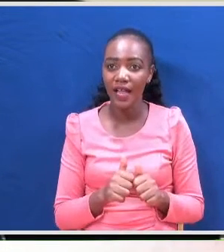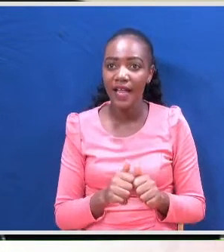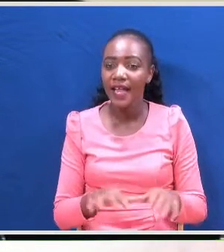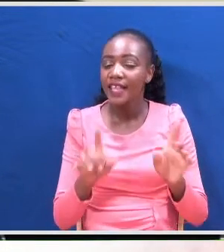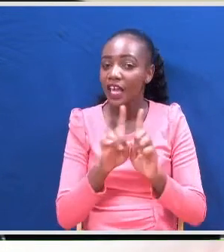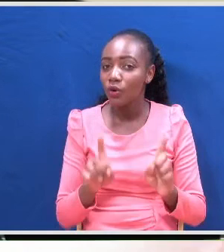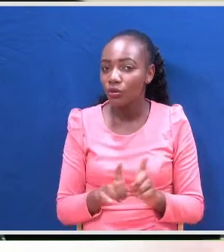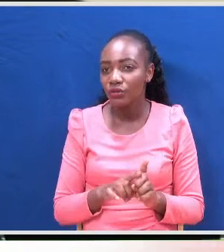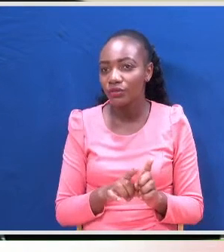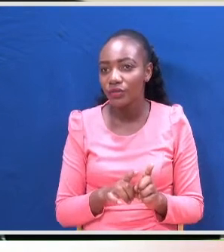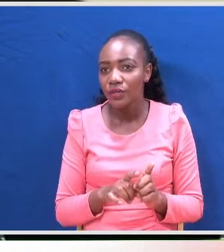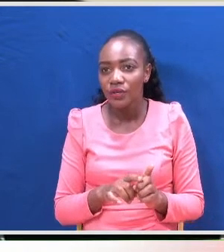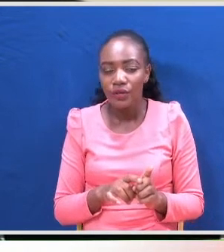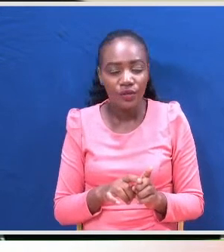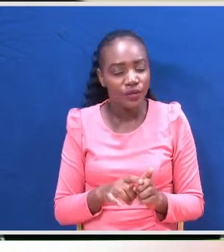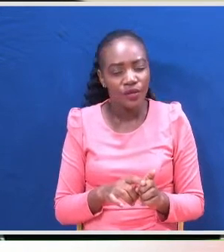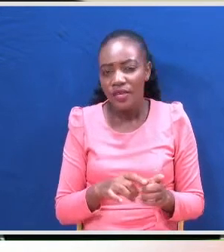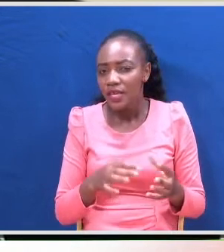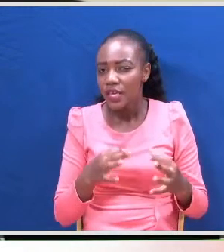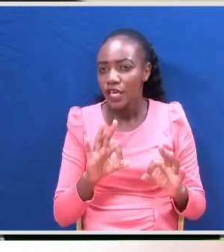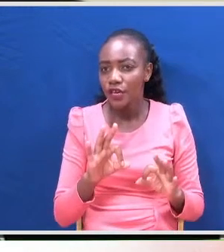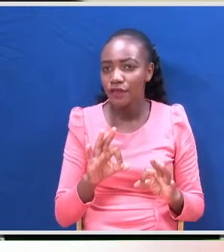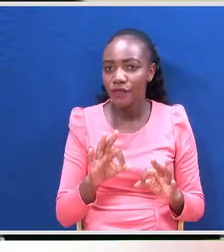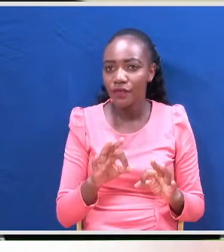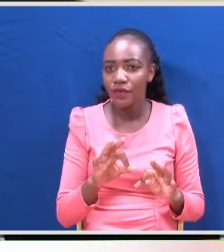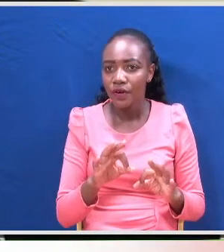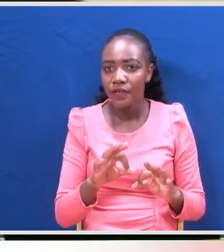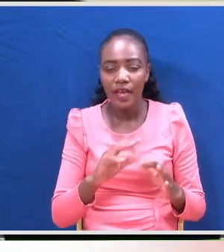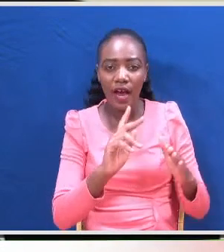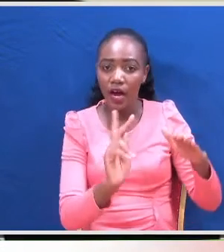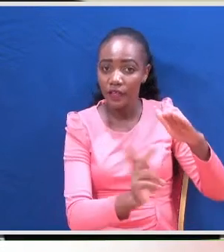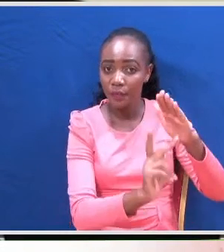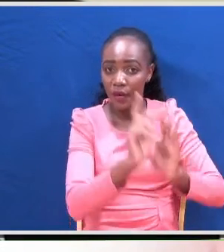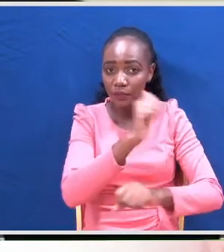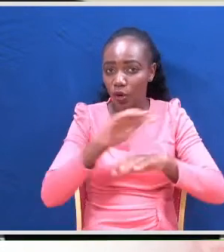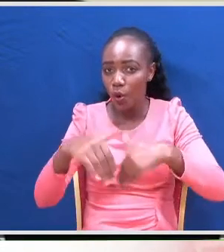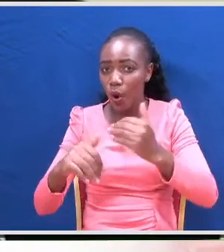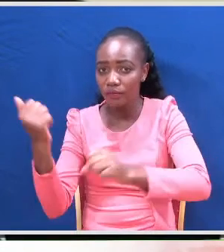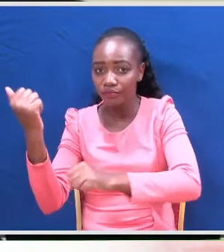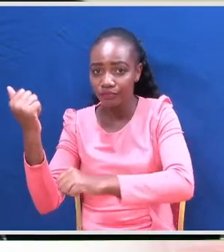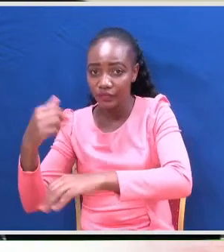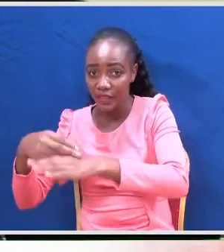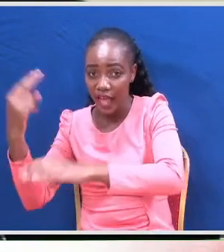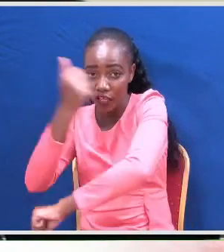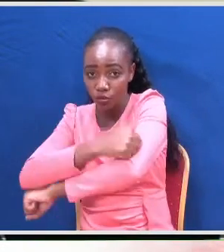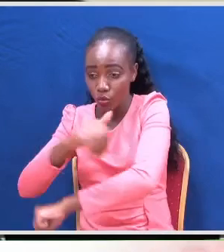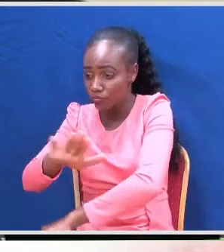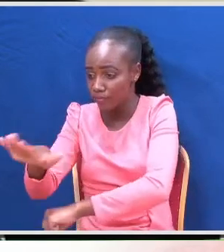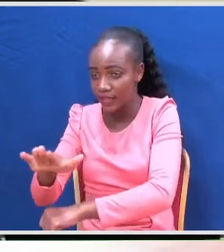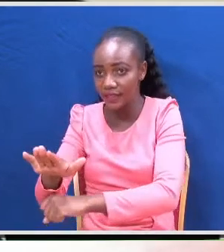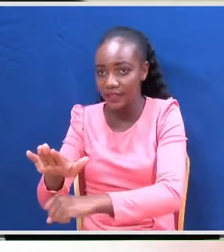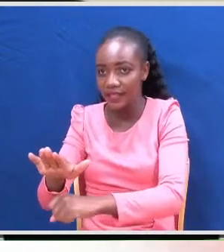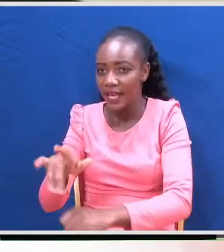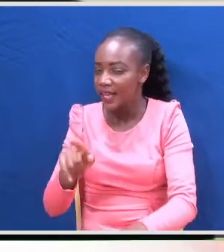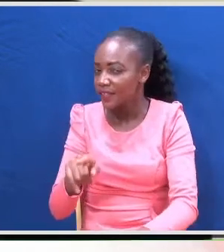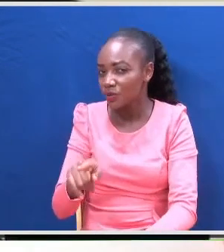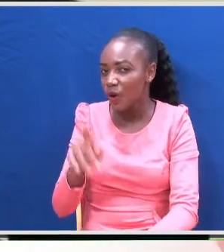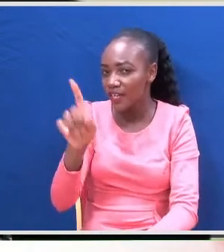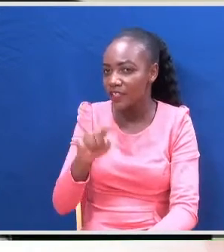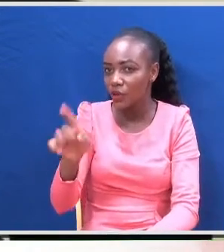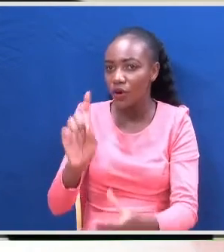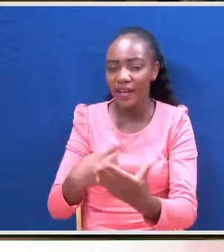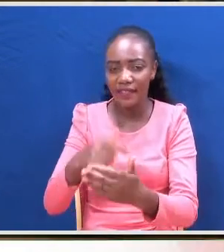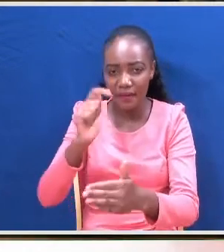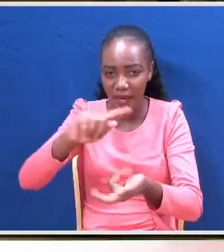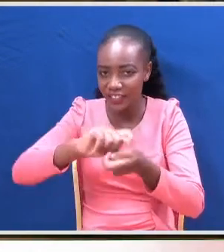not relevant whether they are on the primary section or the secondary section of the school. It remains a nuisance and must